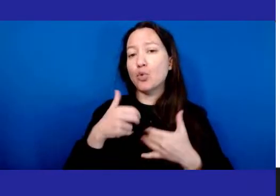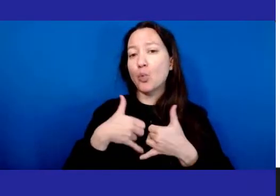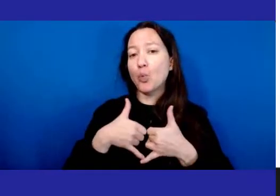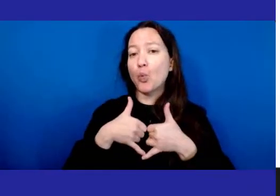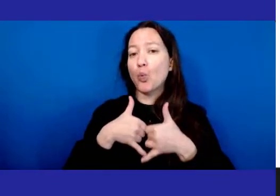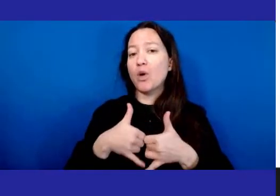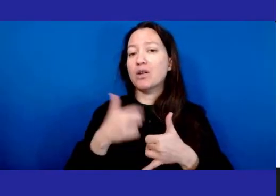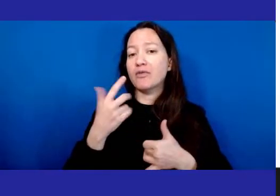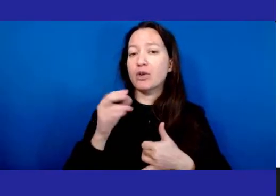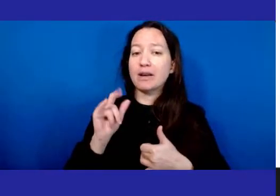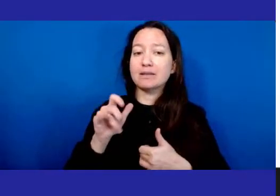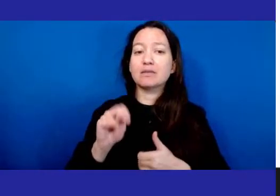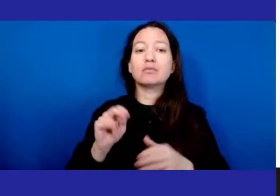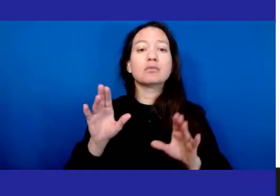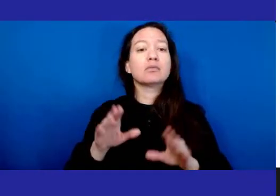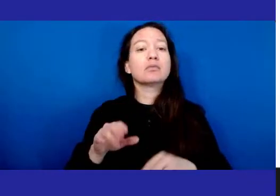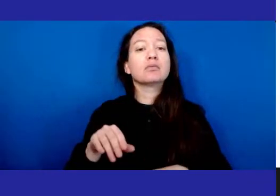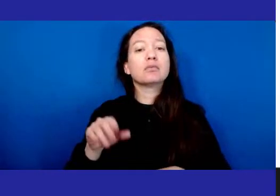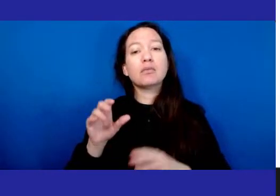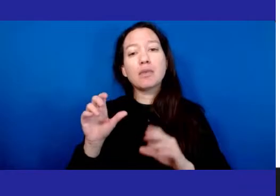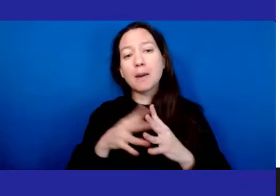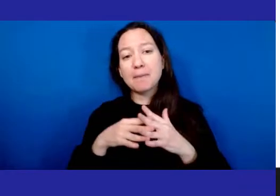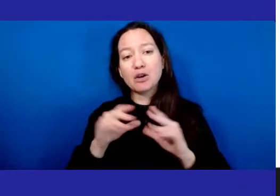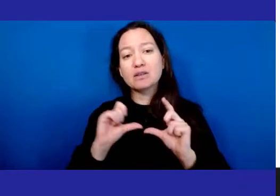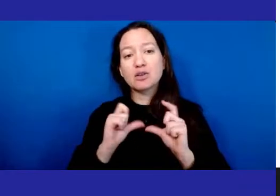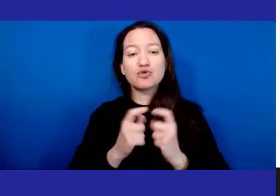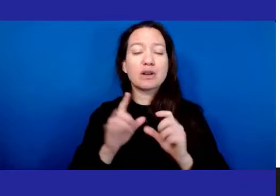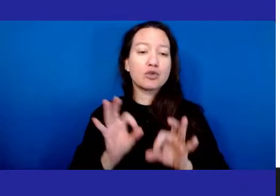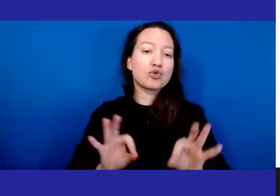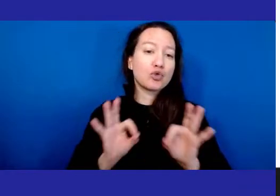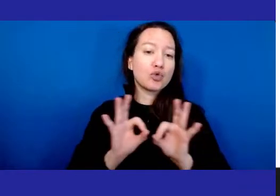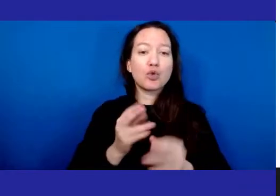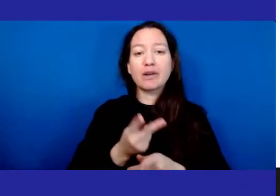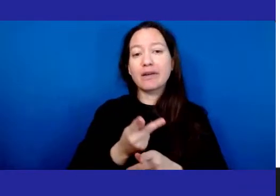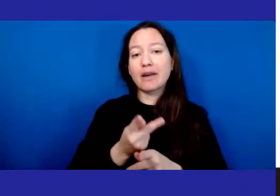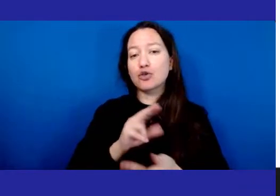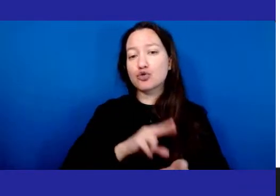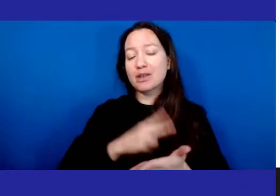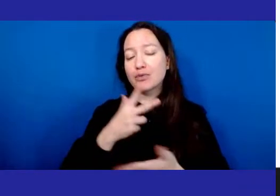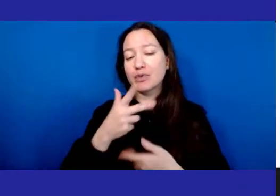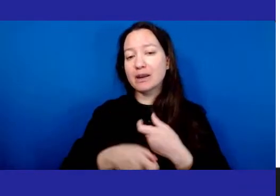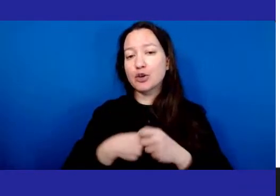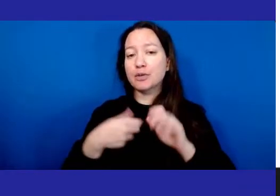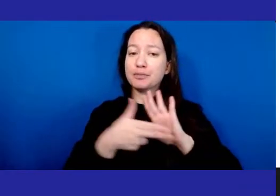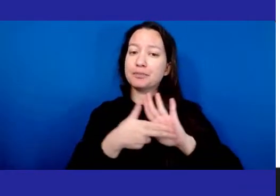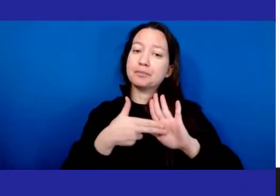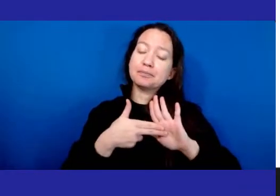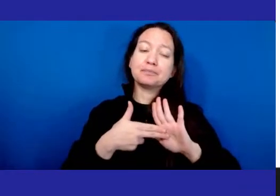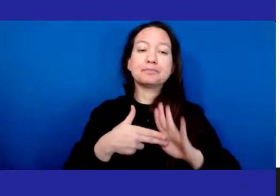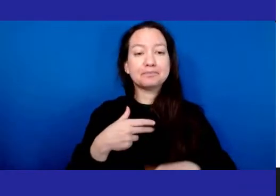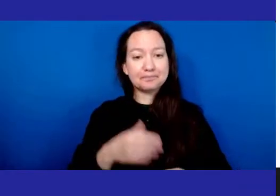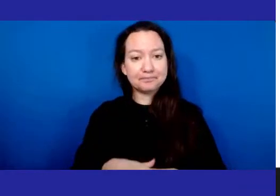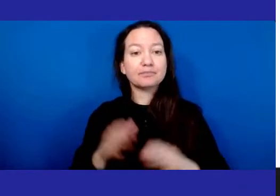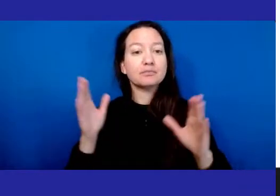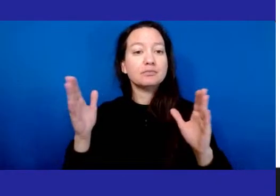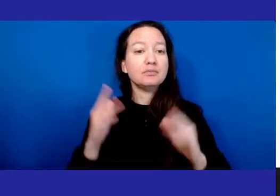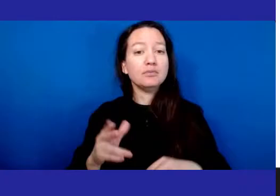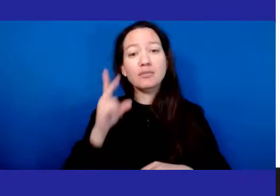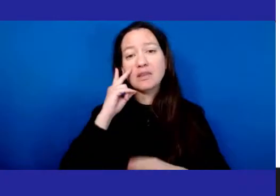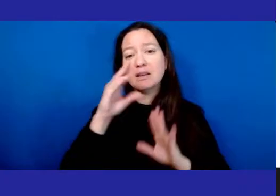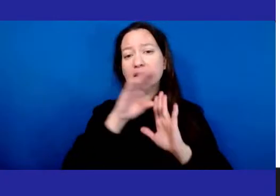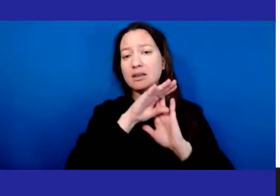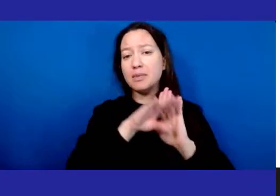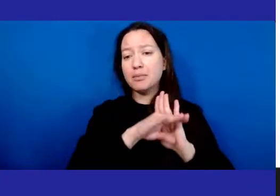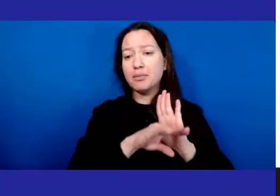from the American Association of Critical Care Nurses, which is a prestigious 3-year designation. Next slide. You see a list here of all